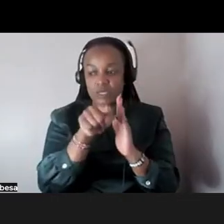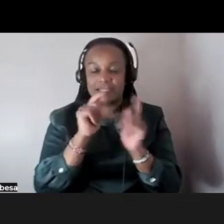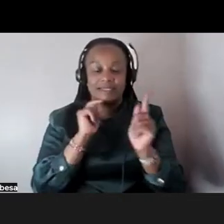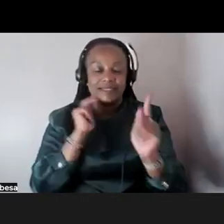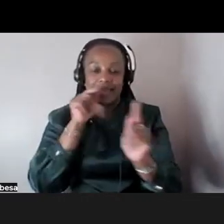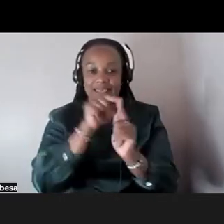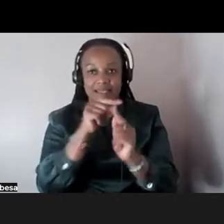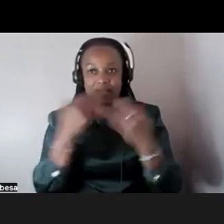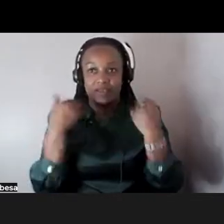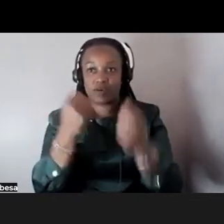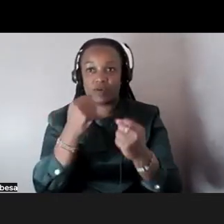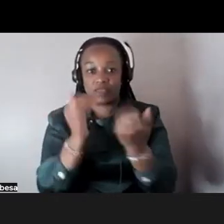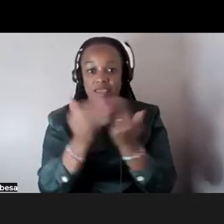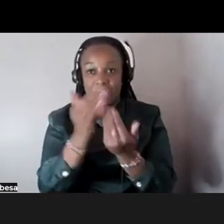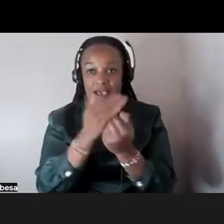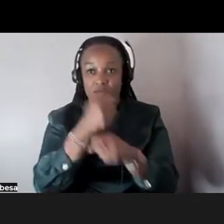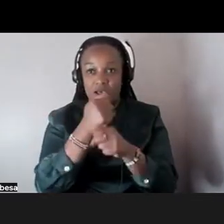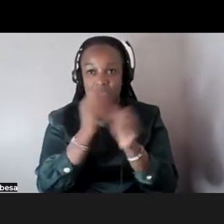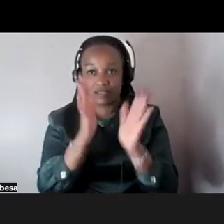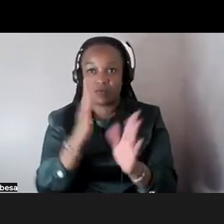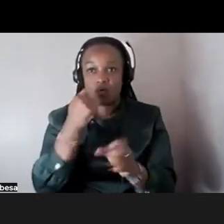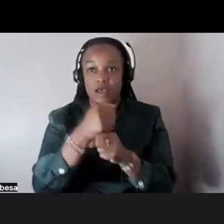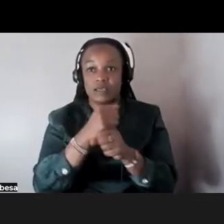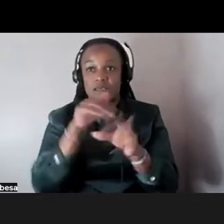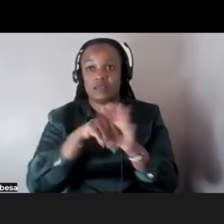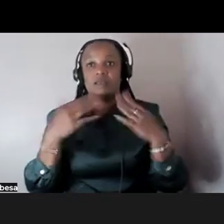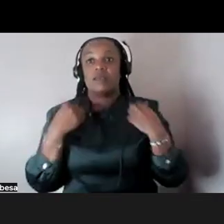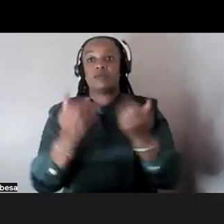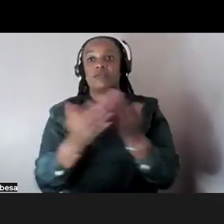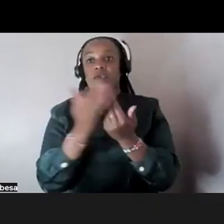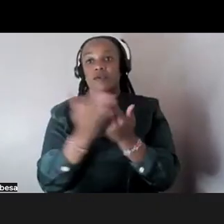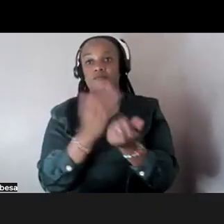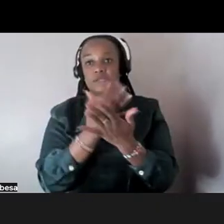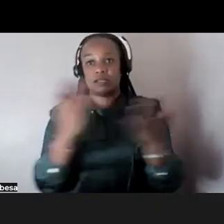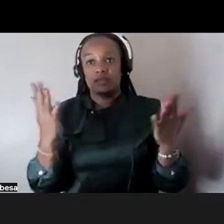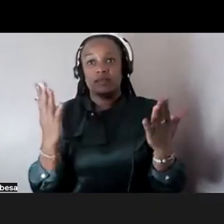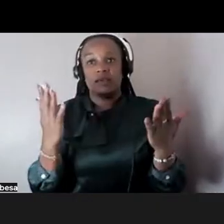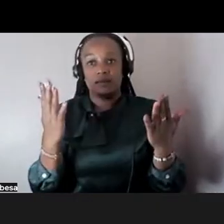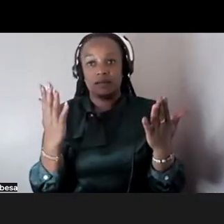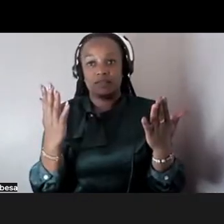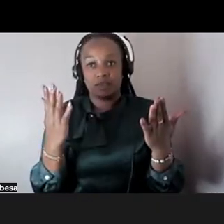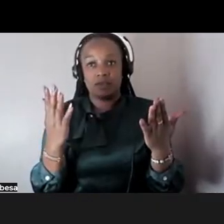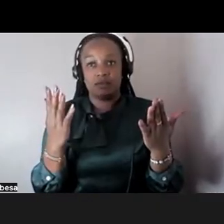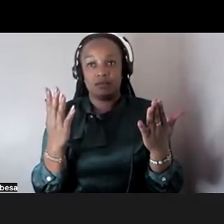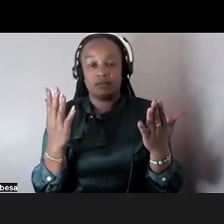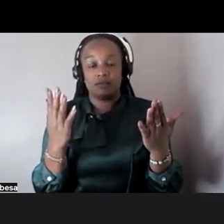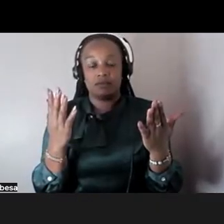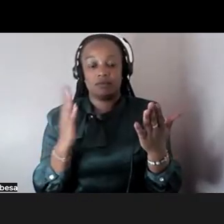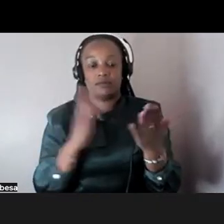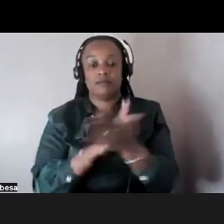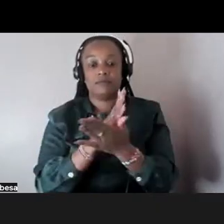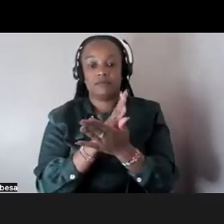already working in health facilities, but we are also now down working in the community through the community health promoters building